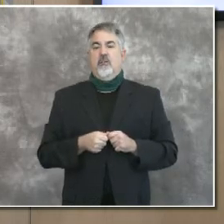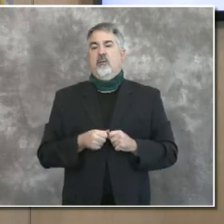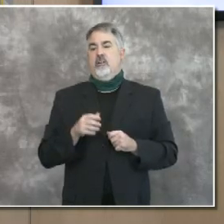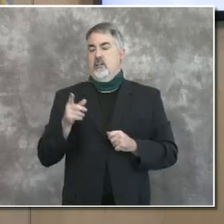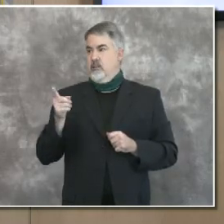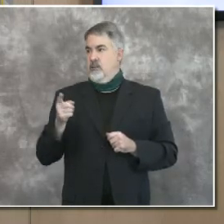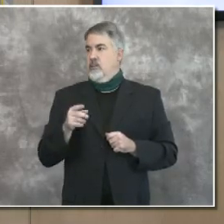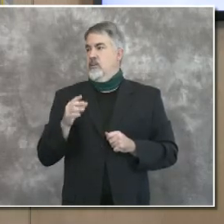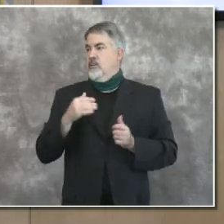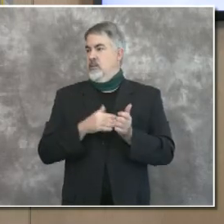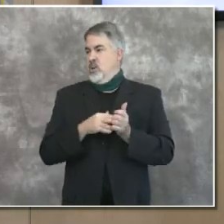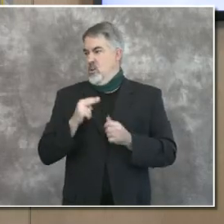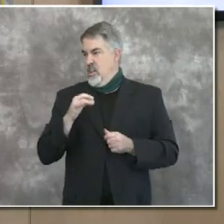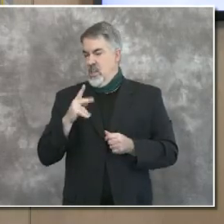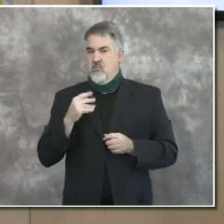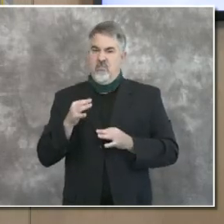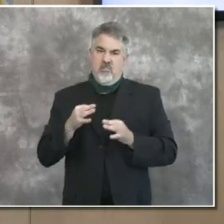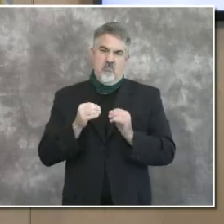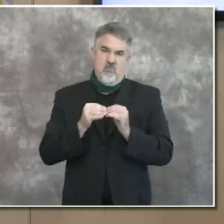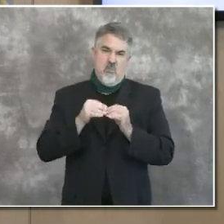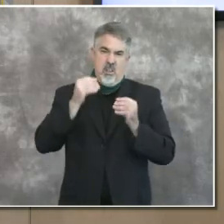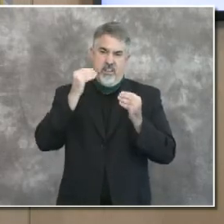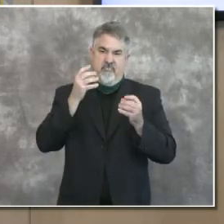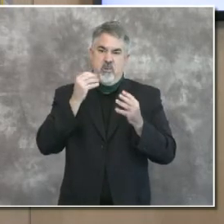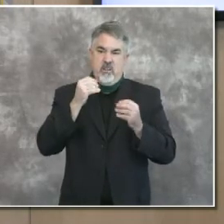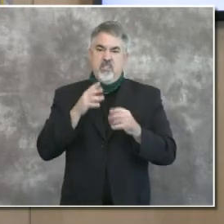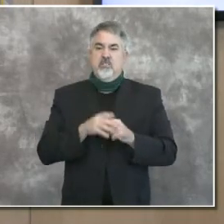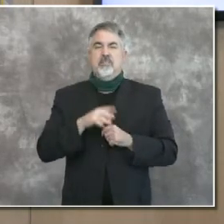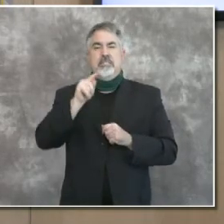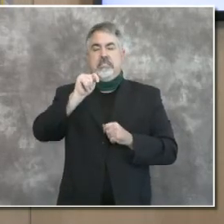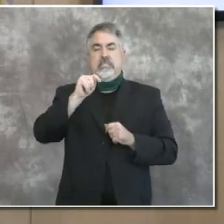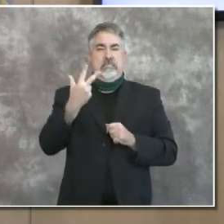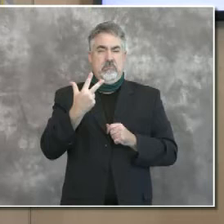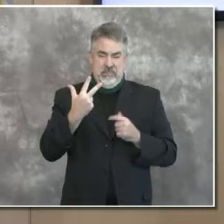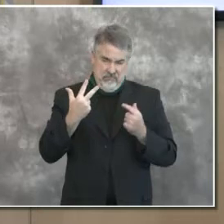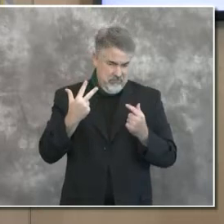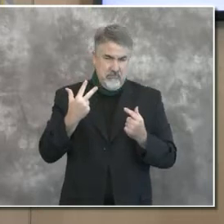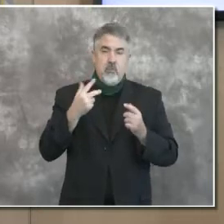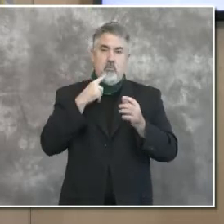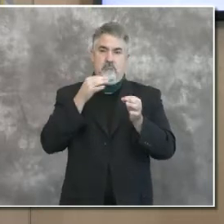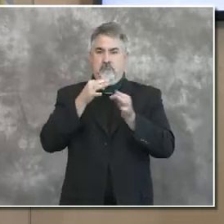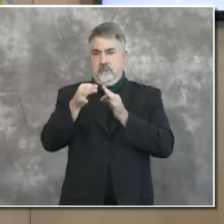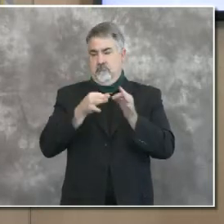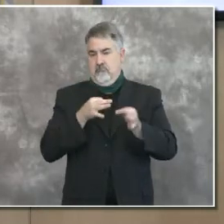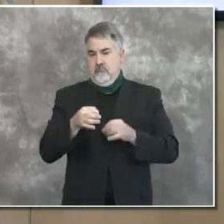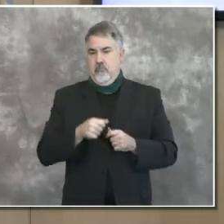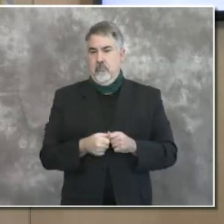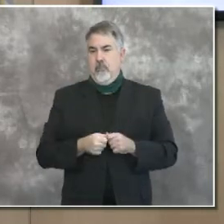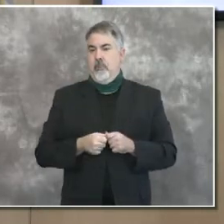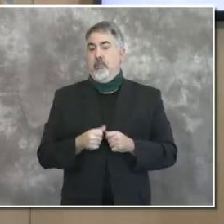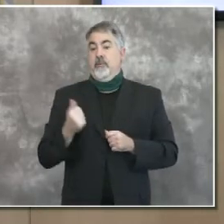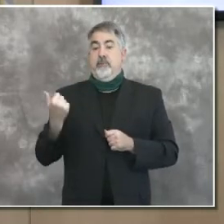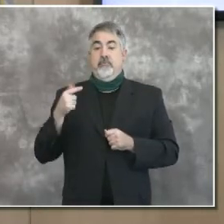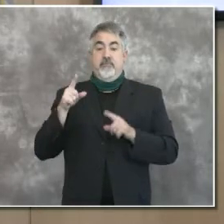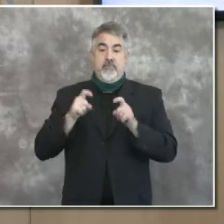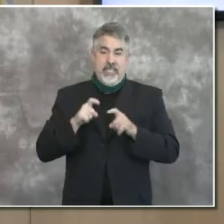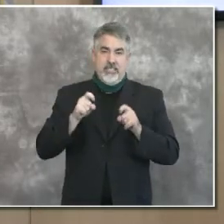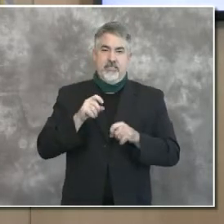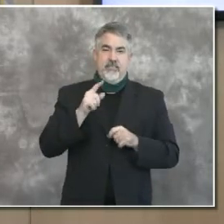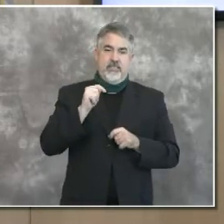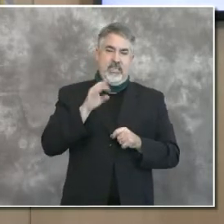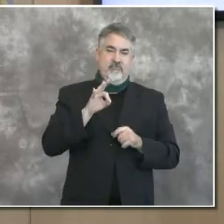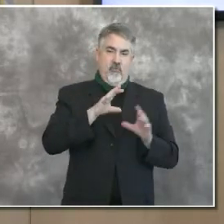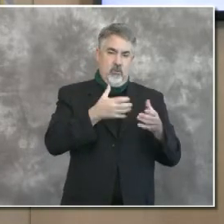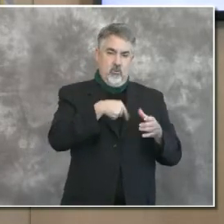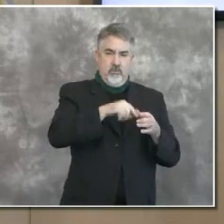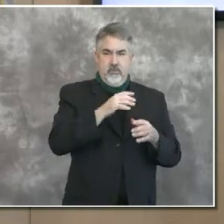our efforts around T3 testing, tracing, and treatment, to give you an update on the testing task force, testing in general, but also to reinforce